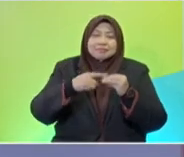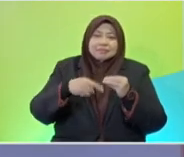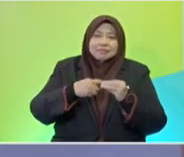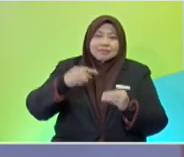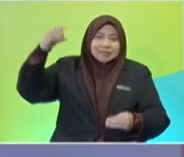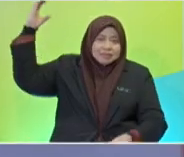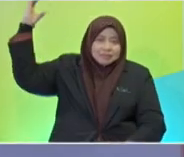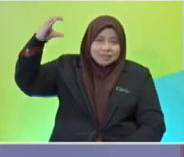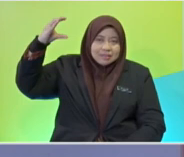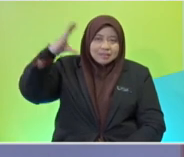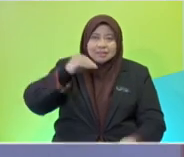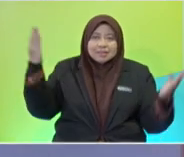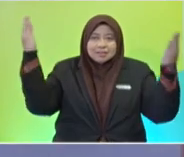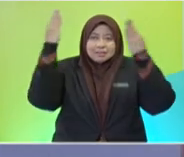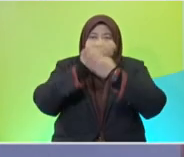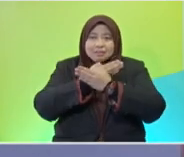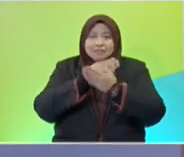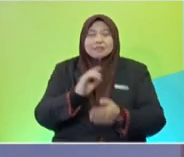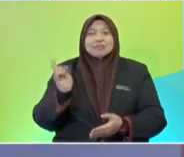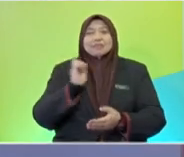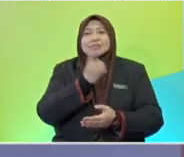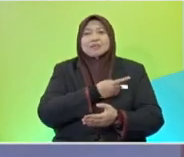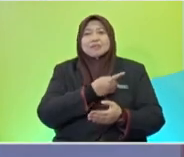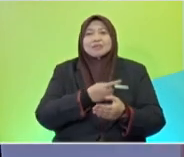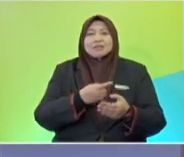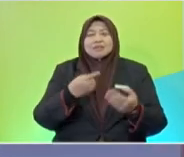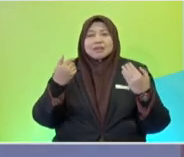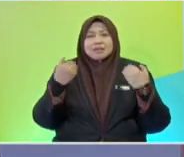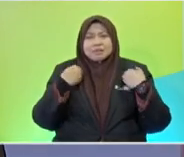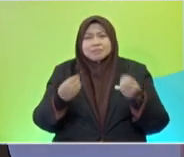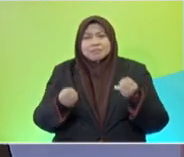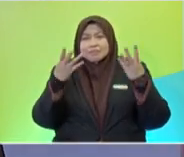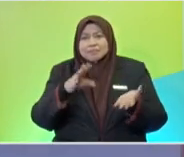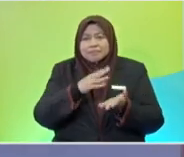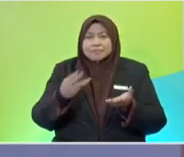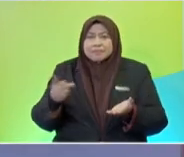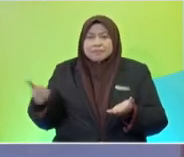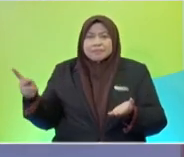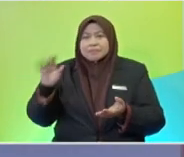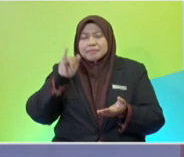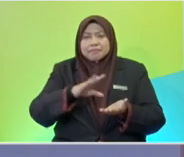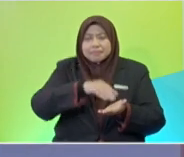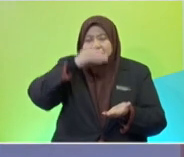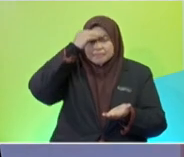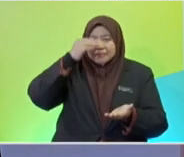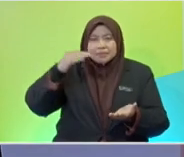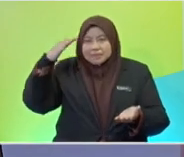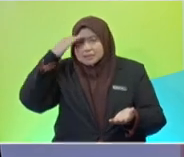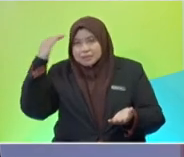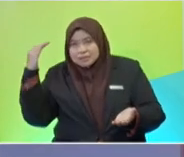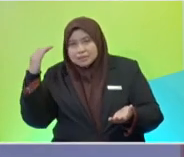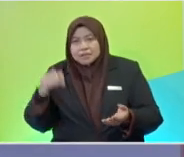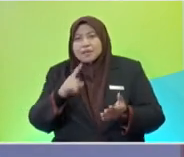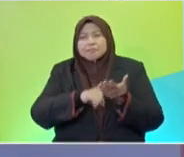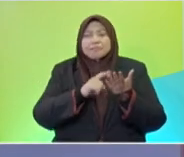Oh! Ah, so it has everything to do with shadow, with light that we see mm-hmm, and for us to be able to